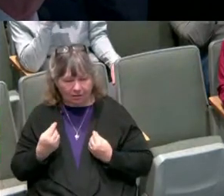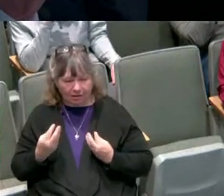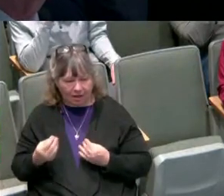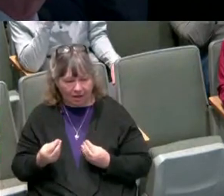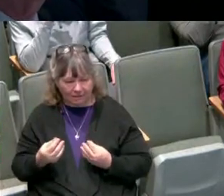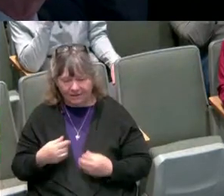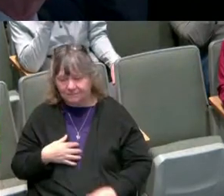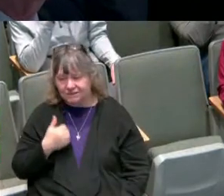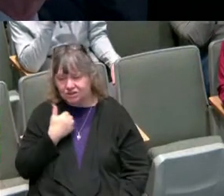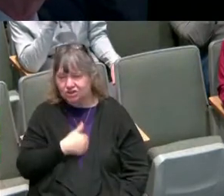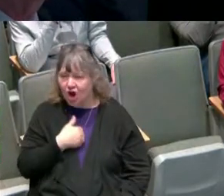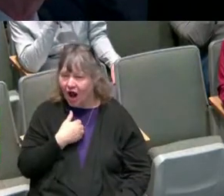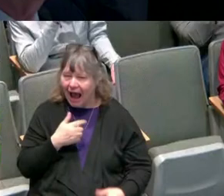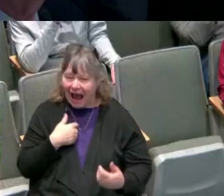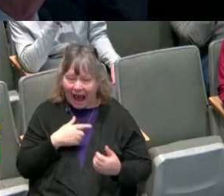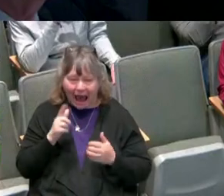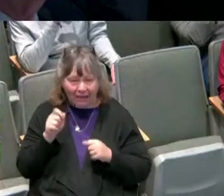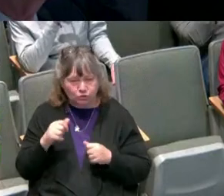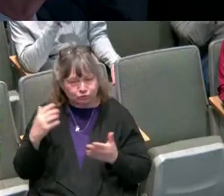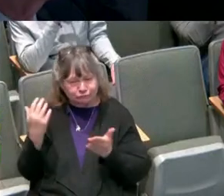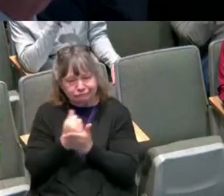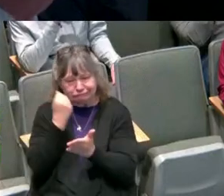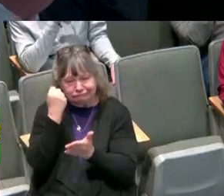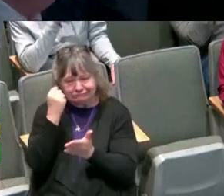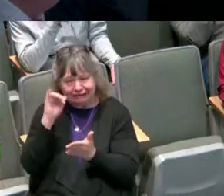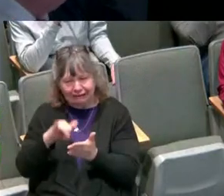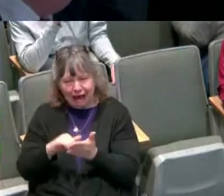sorry I couldn't resist that one